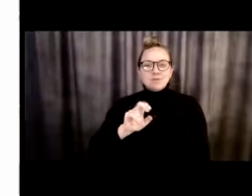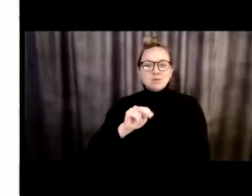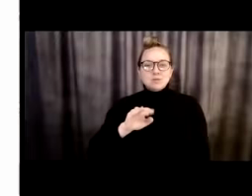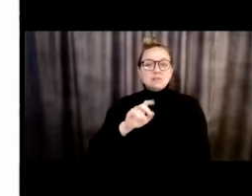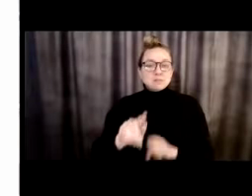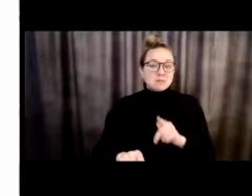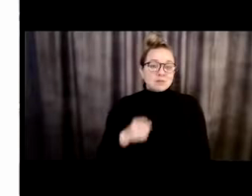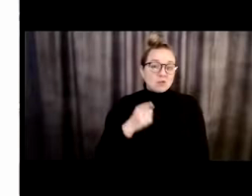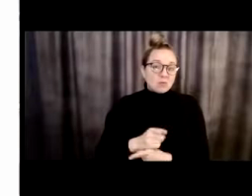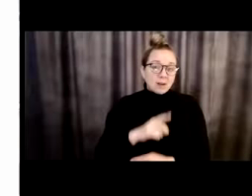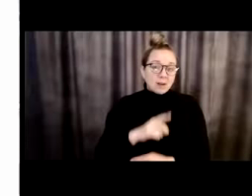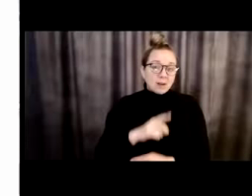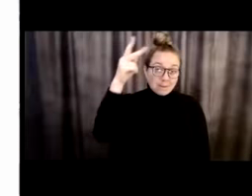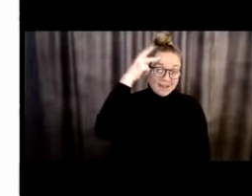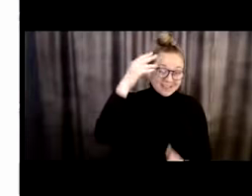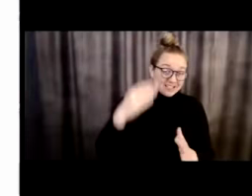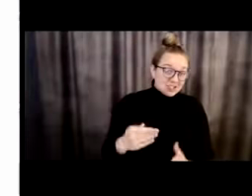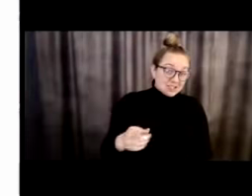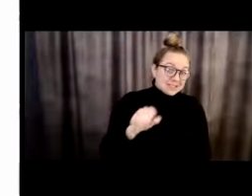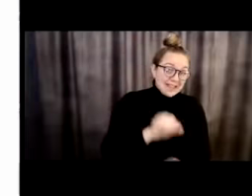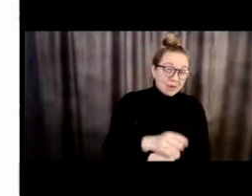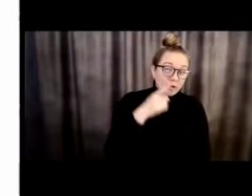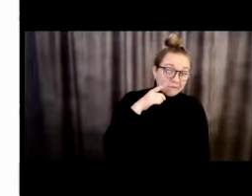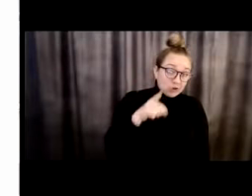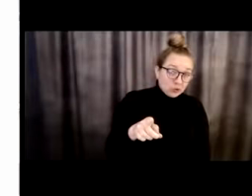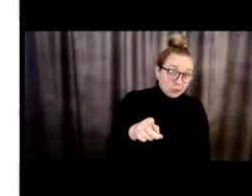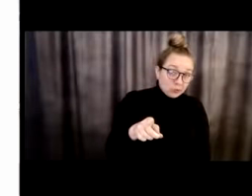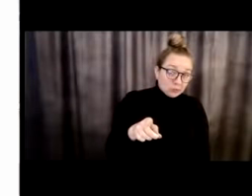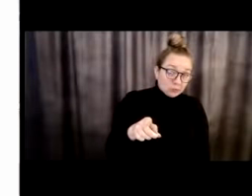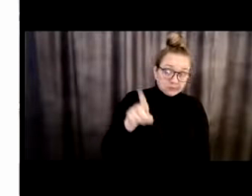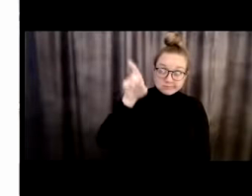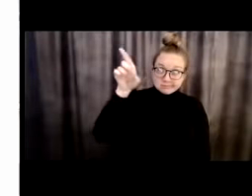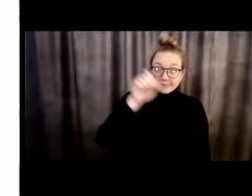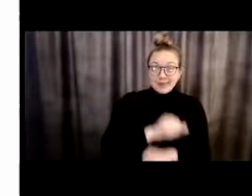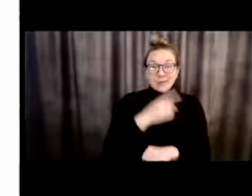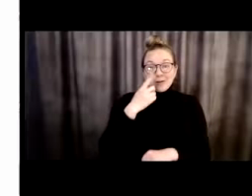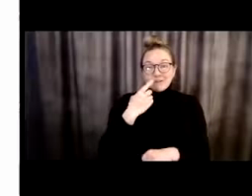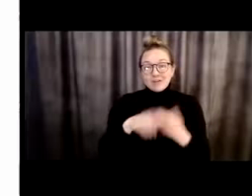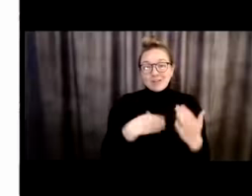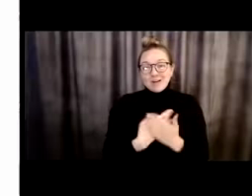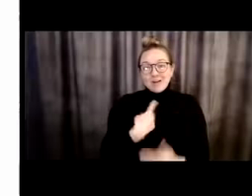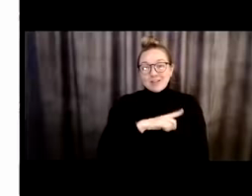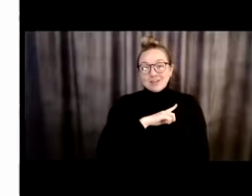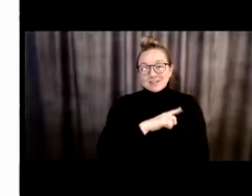stuff work for you. They work for all of us, not the other way around.